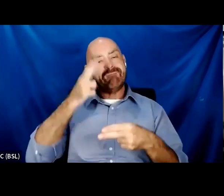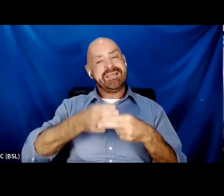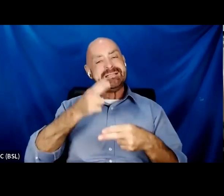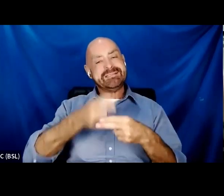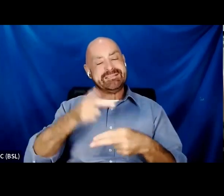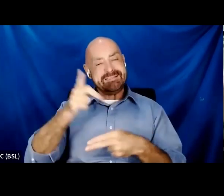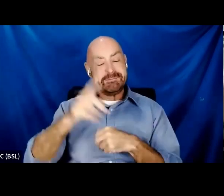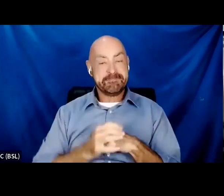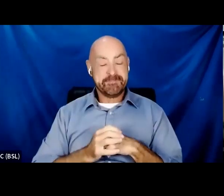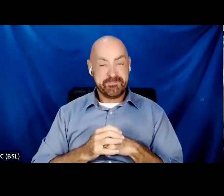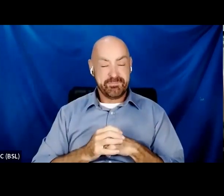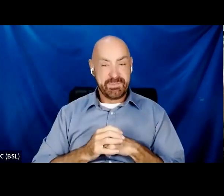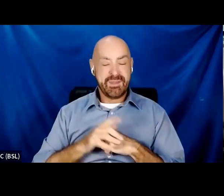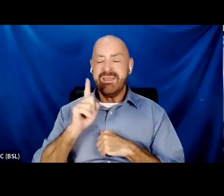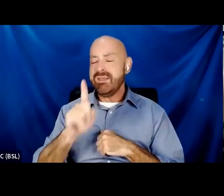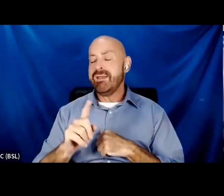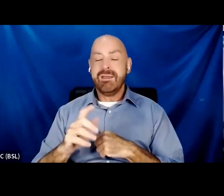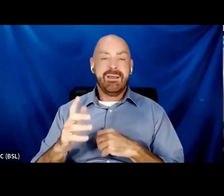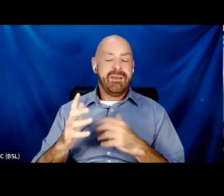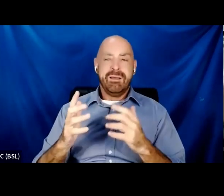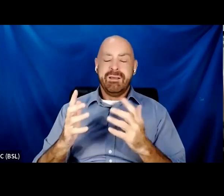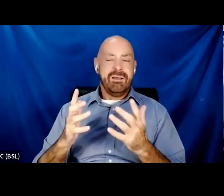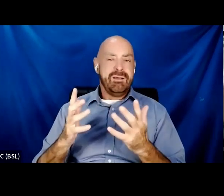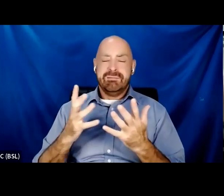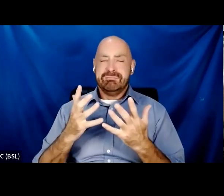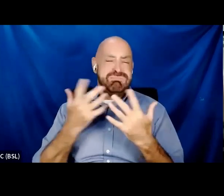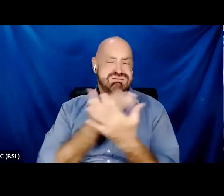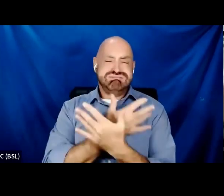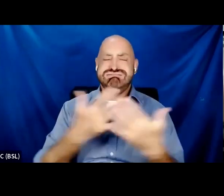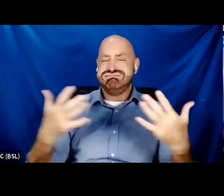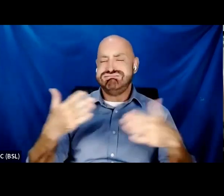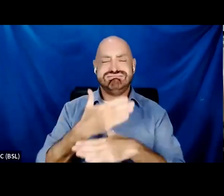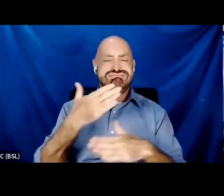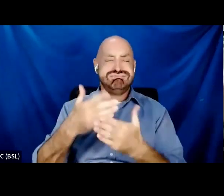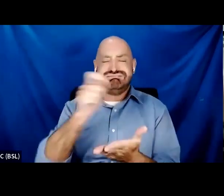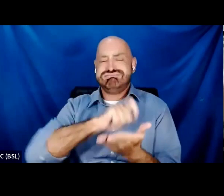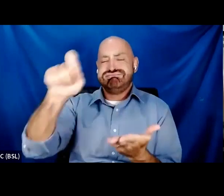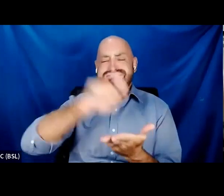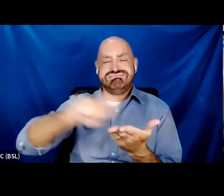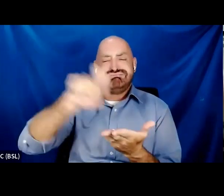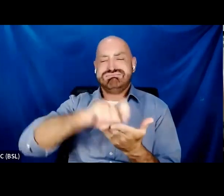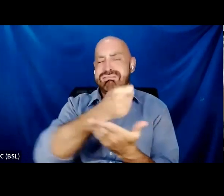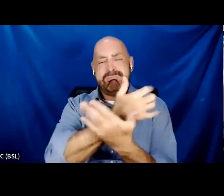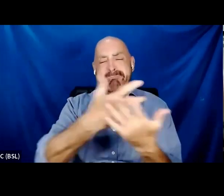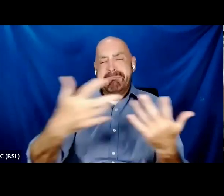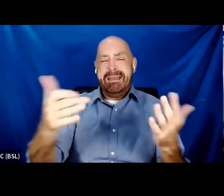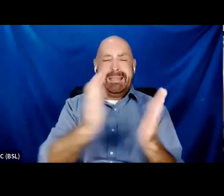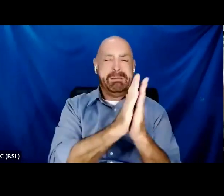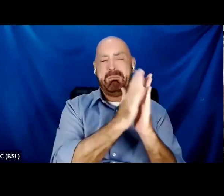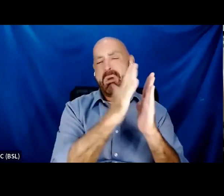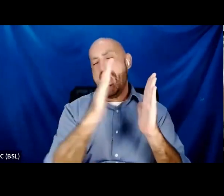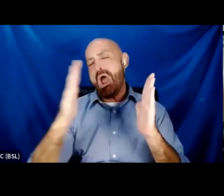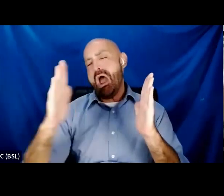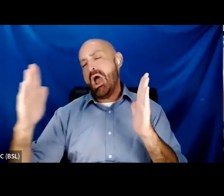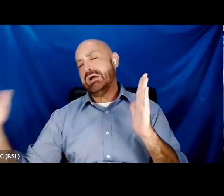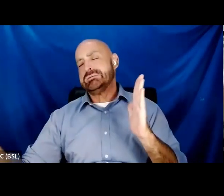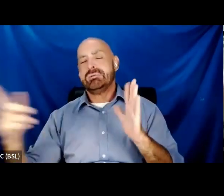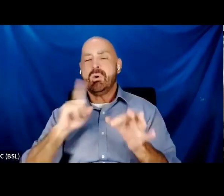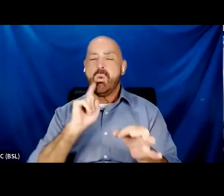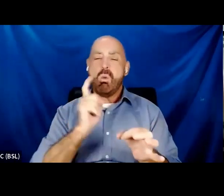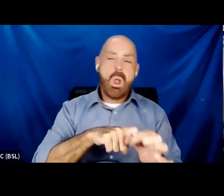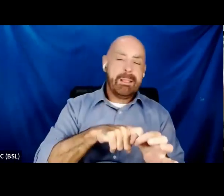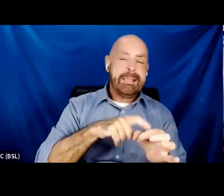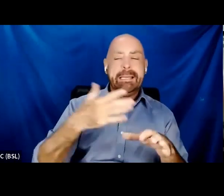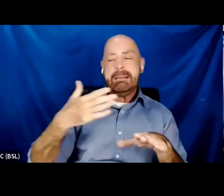He is incredibly prolific. He has written very many books on issues of equality,